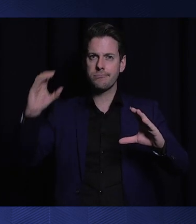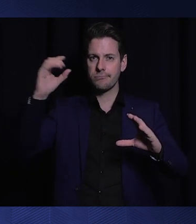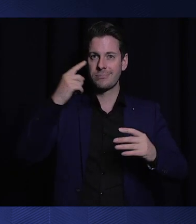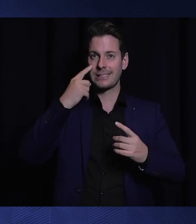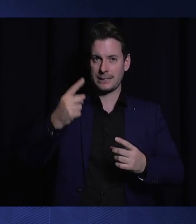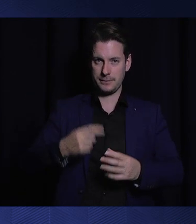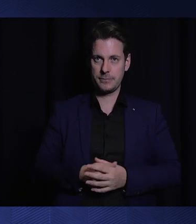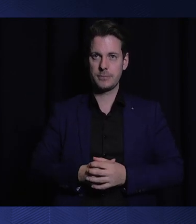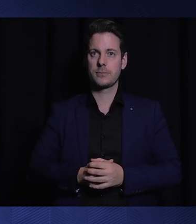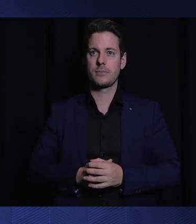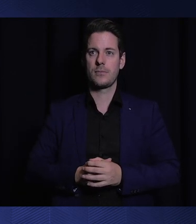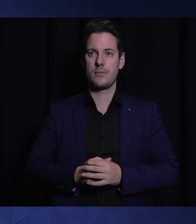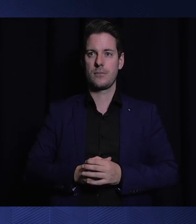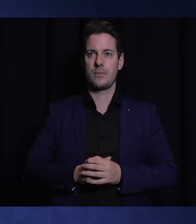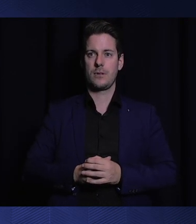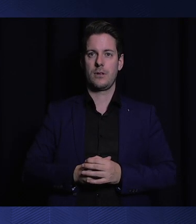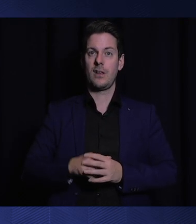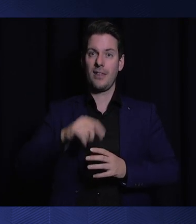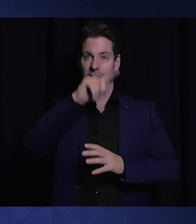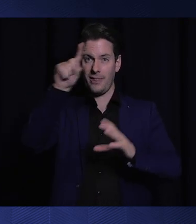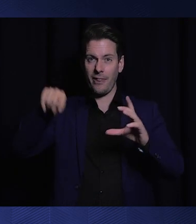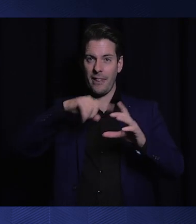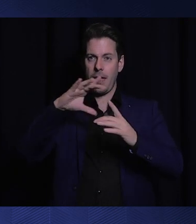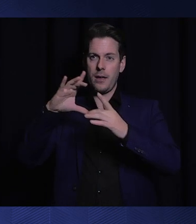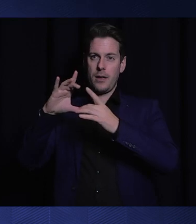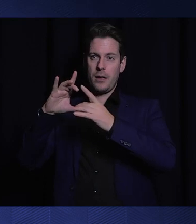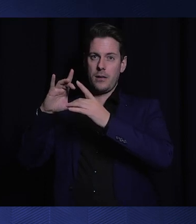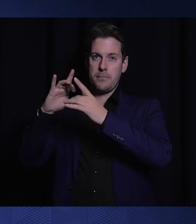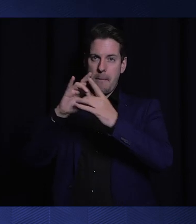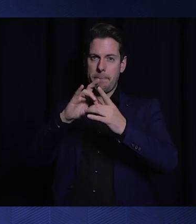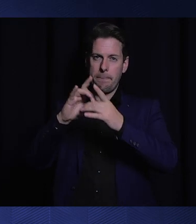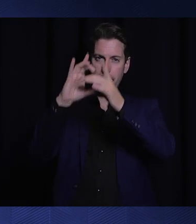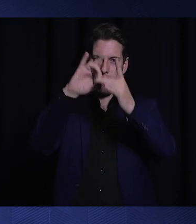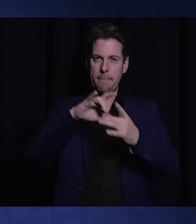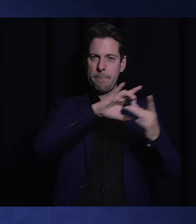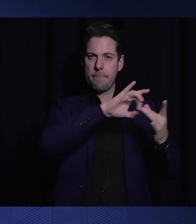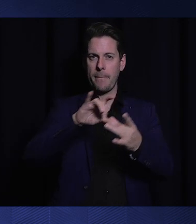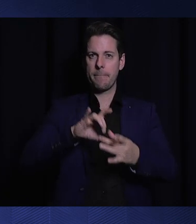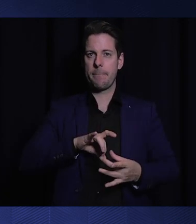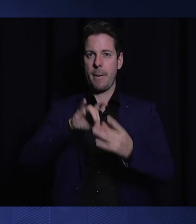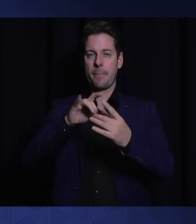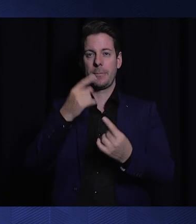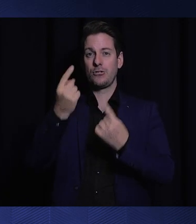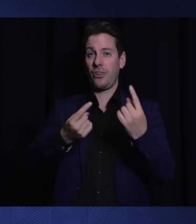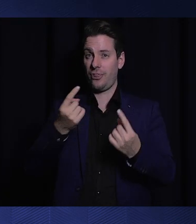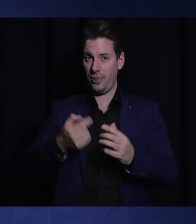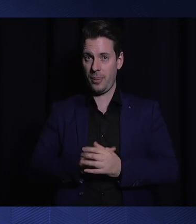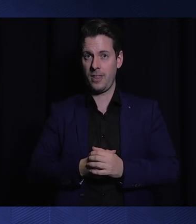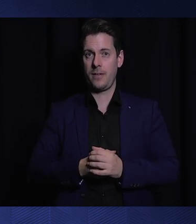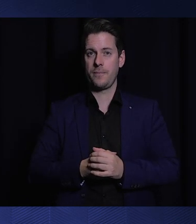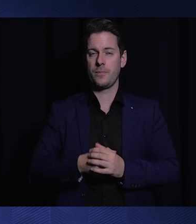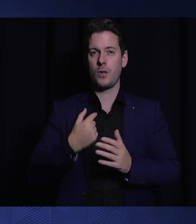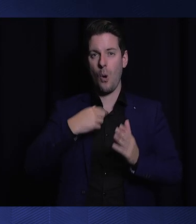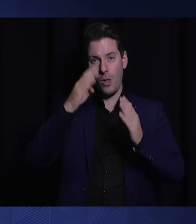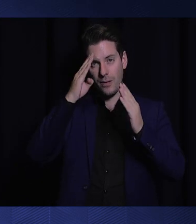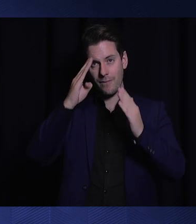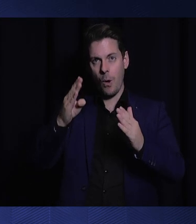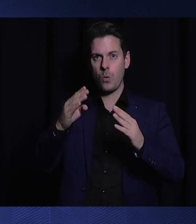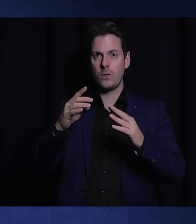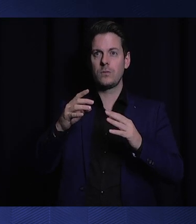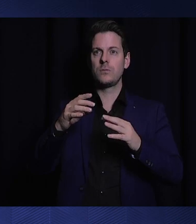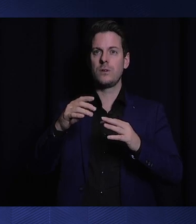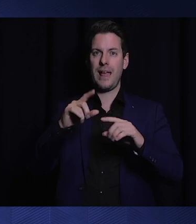Development Plan, and they are kind of all connected to all the other thematic areas. And I'm going to be focusing more on those thematic areas